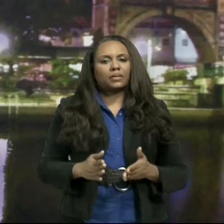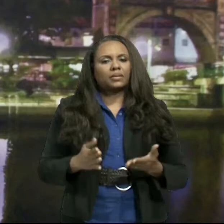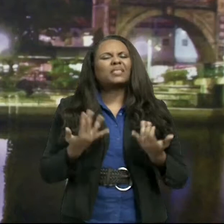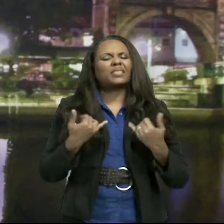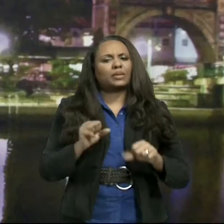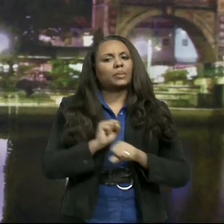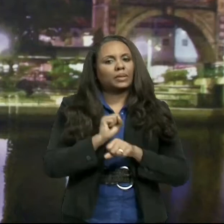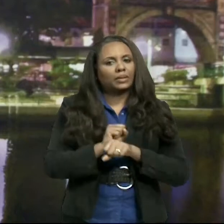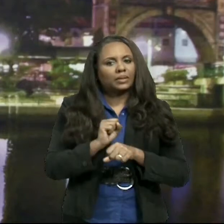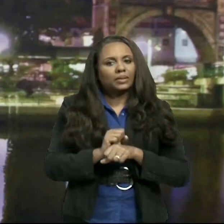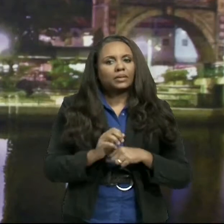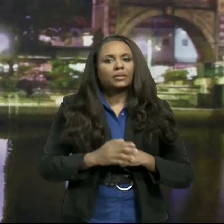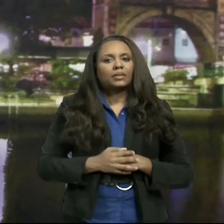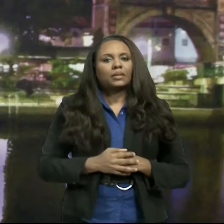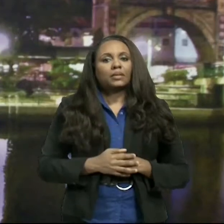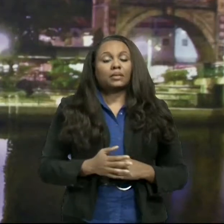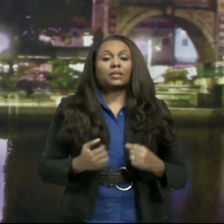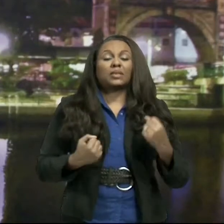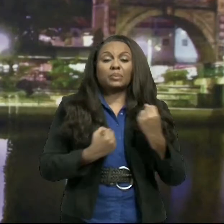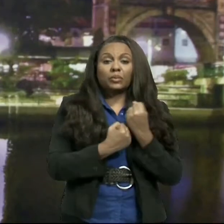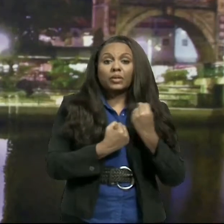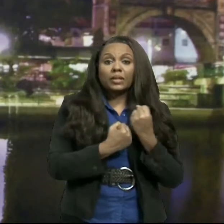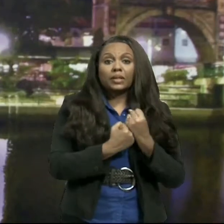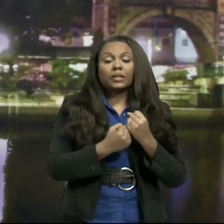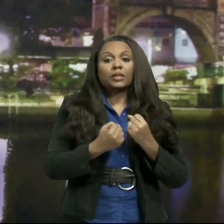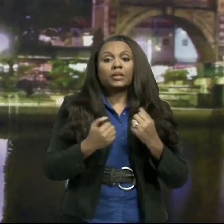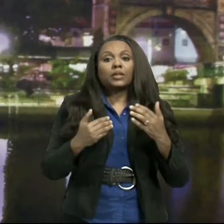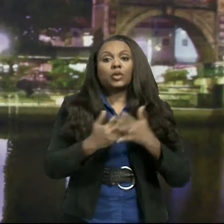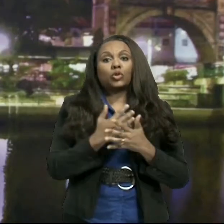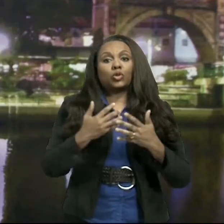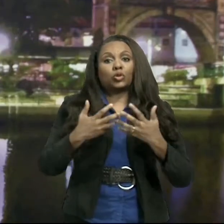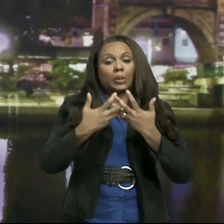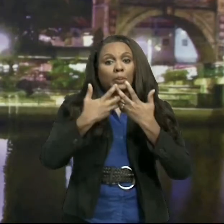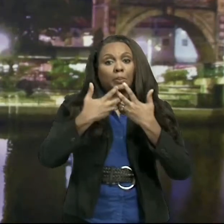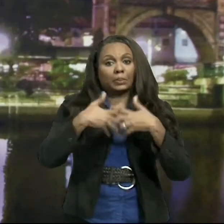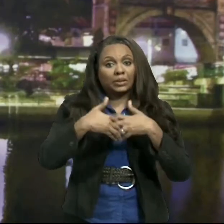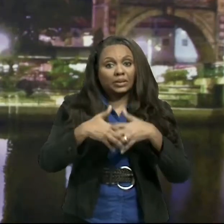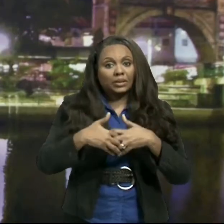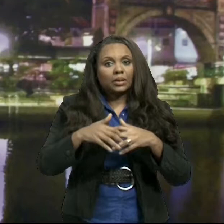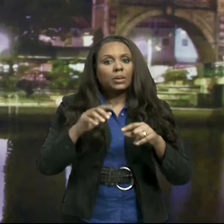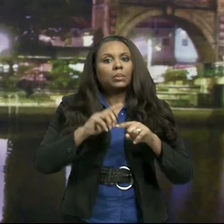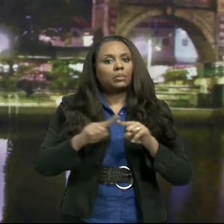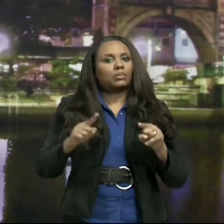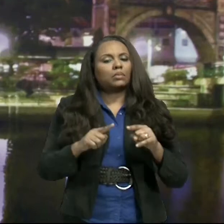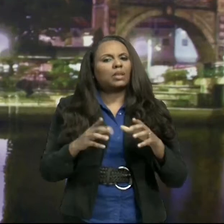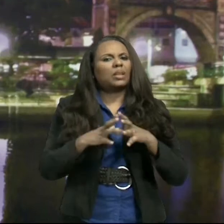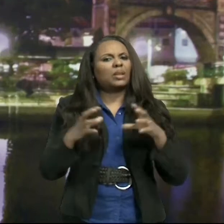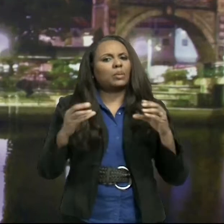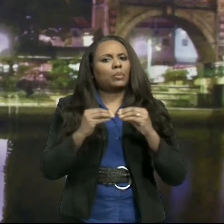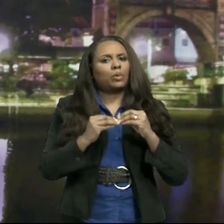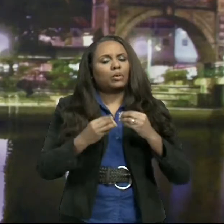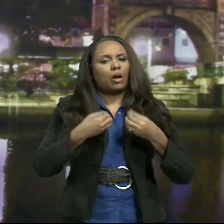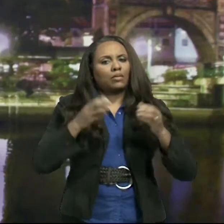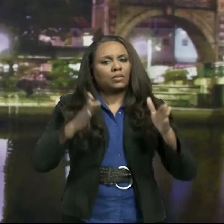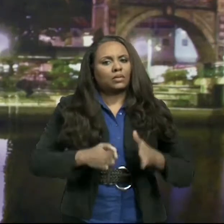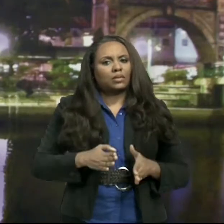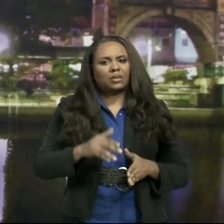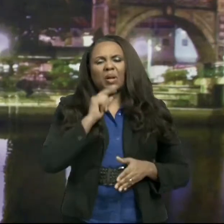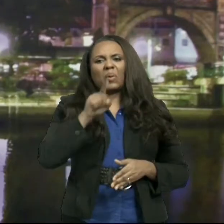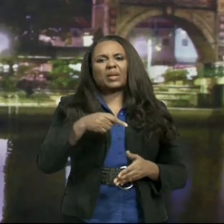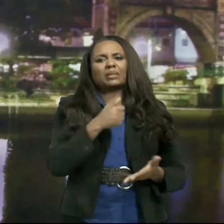While supporting the bill to make significant advancements to the airport, he says there is much more to an immigration officer than